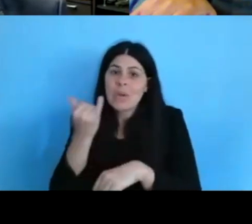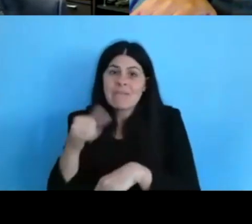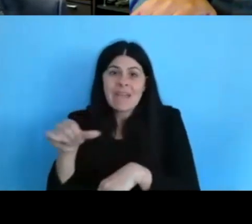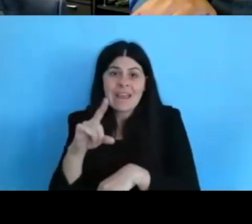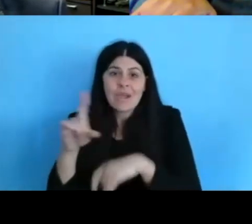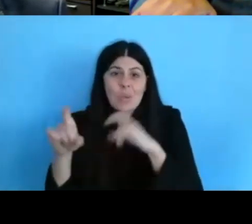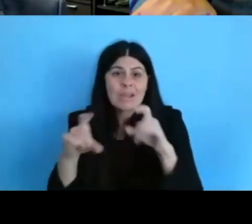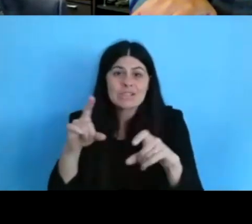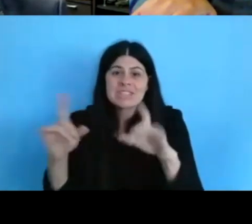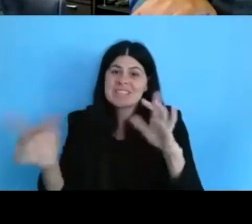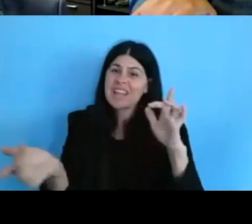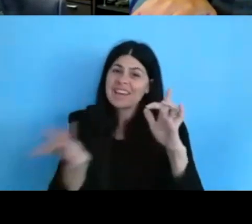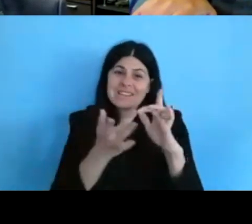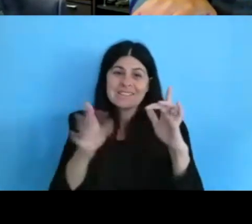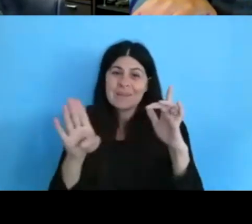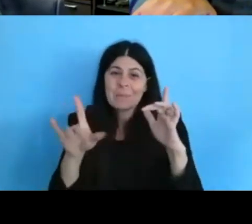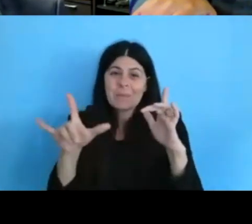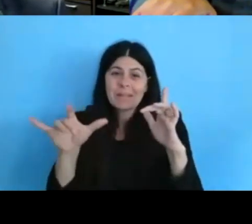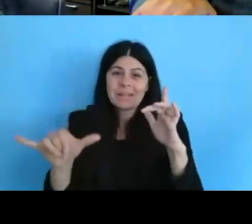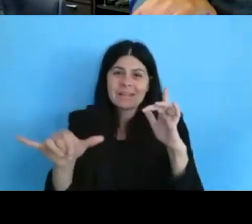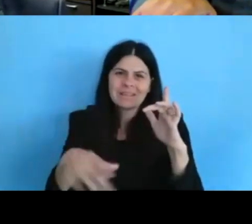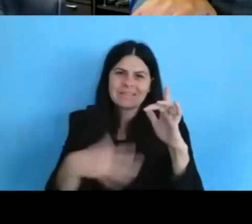Is the